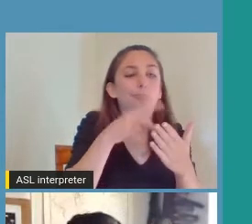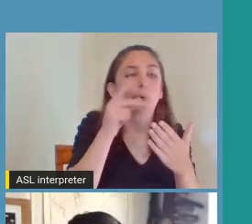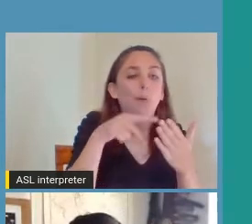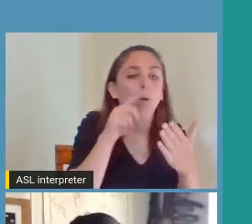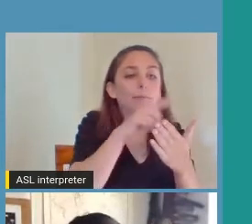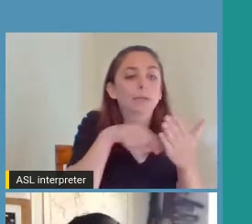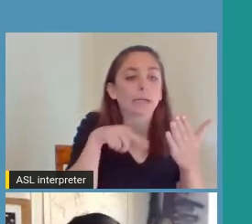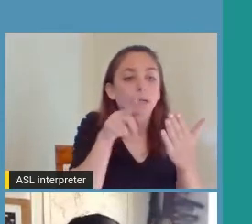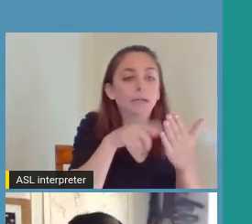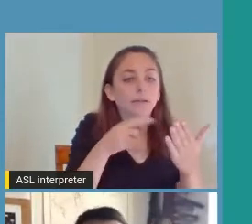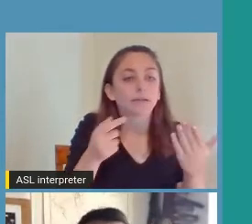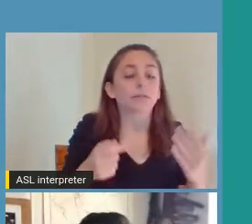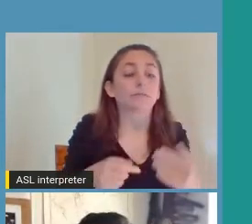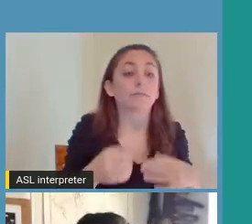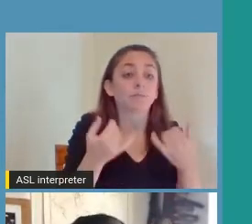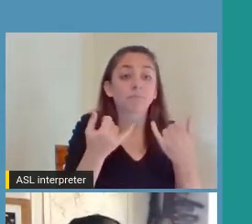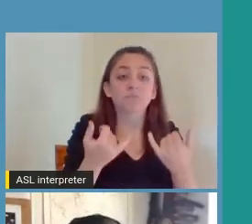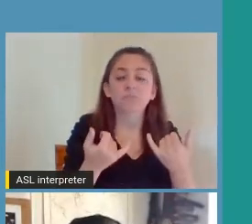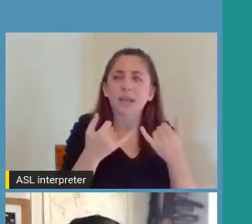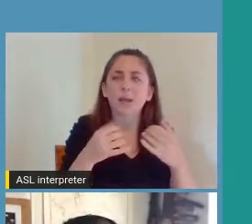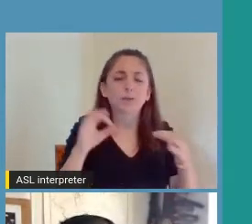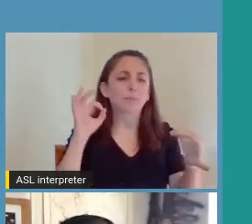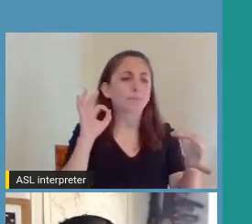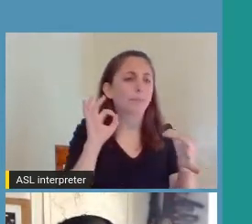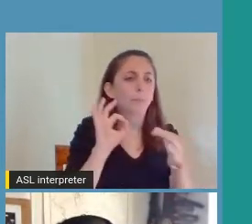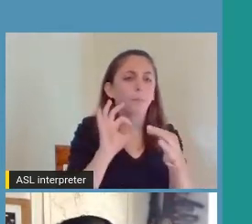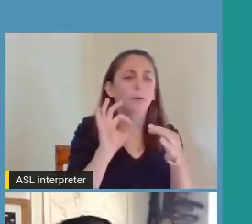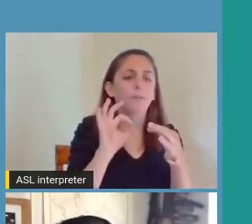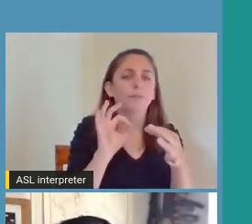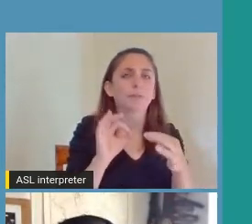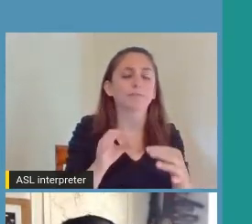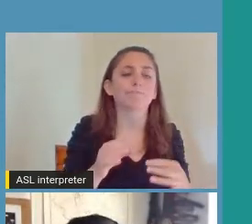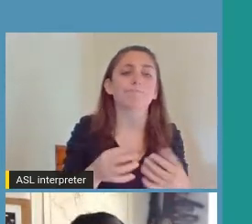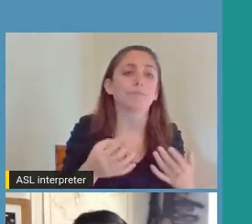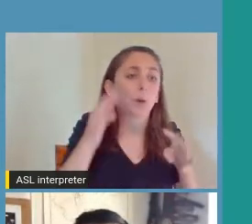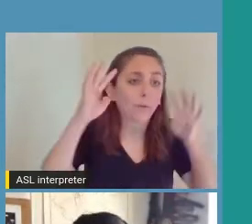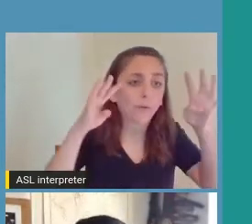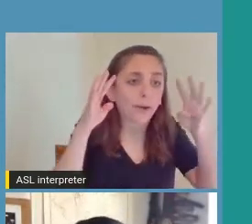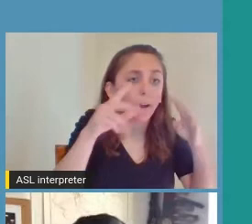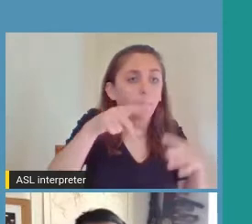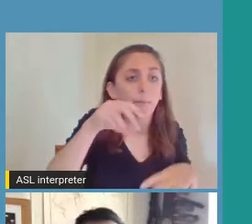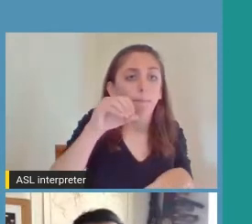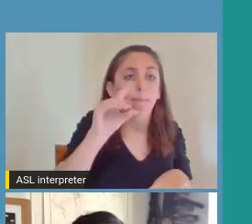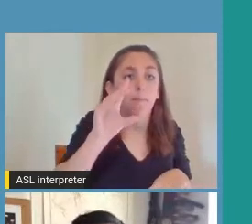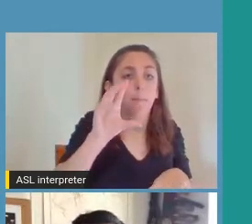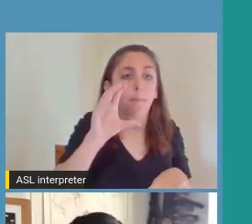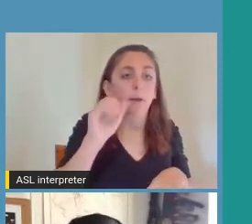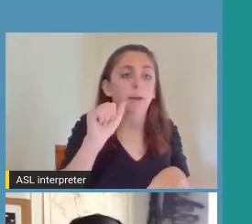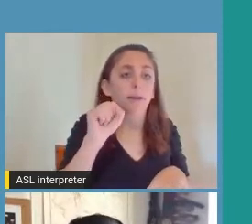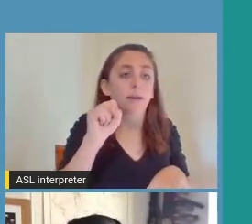is the perfect time to try this podcast. You know, one, just to sort of keep things going